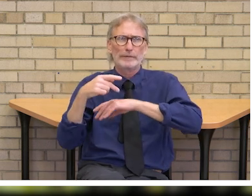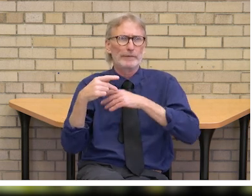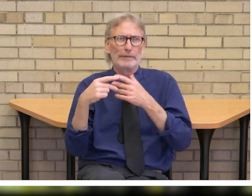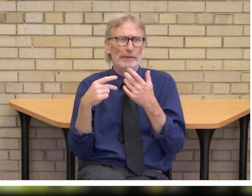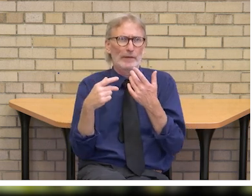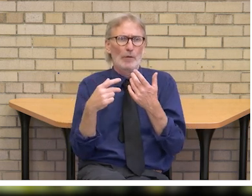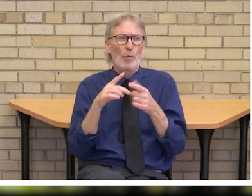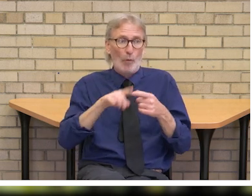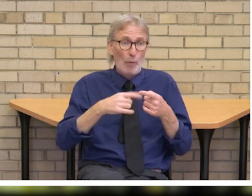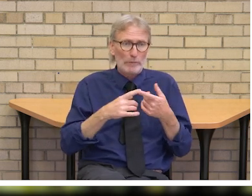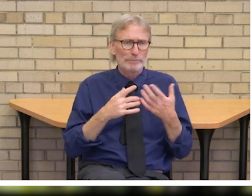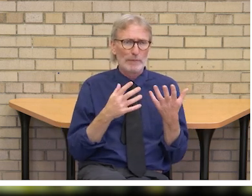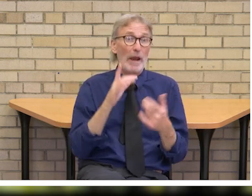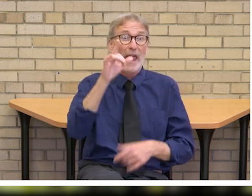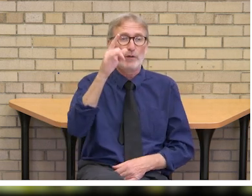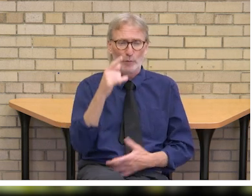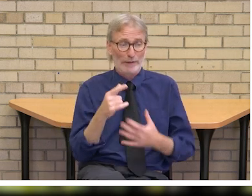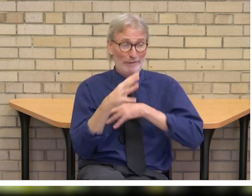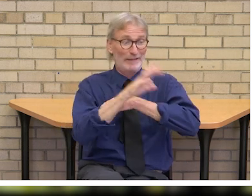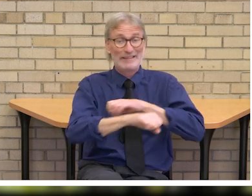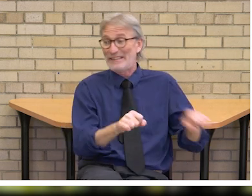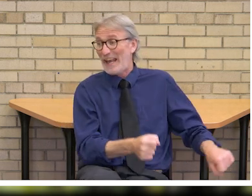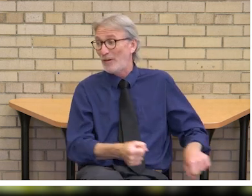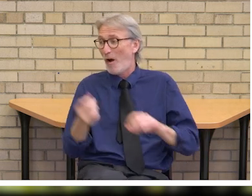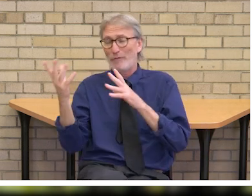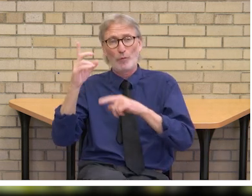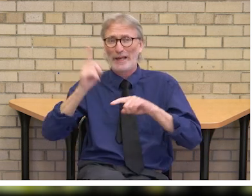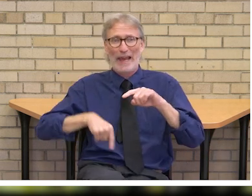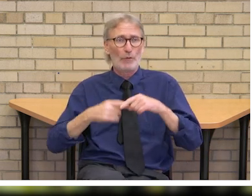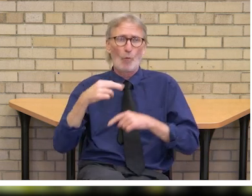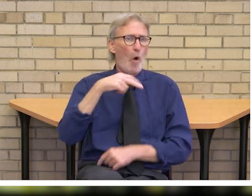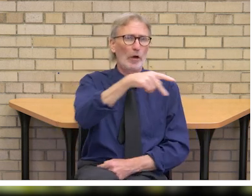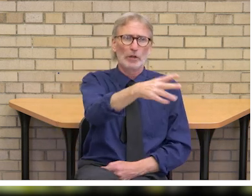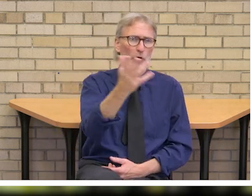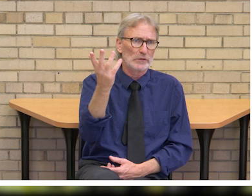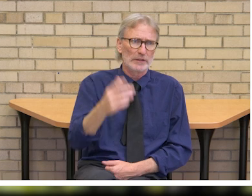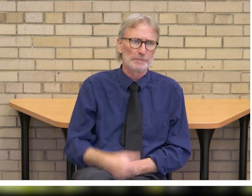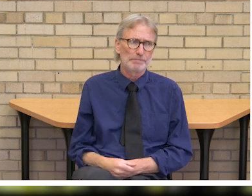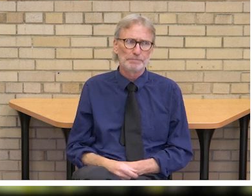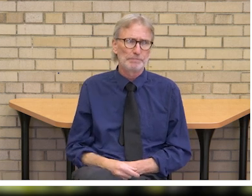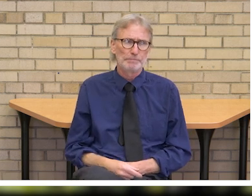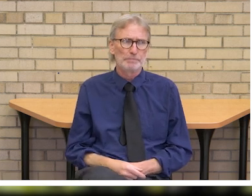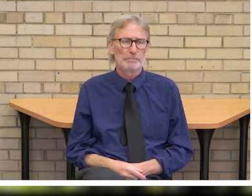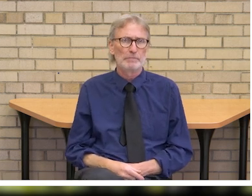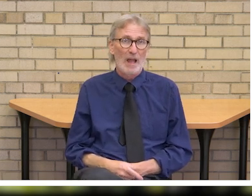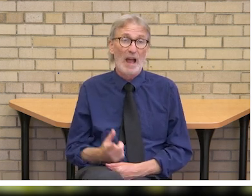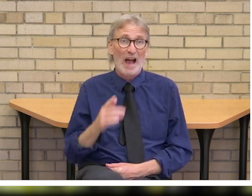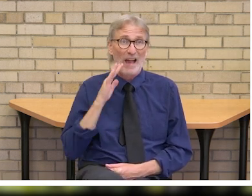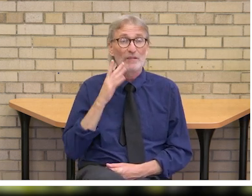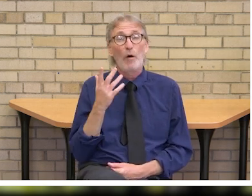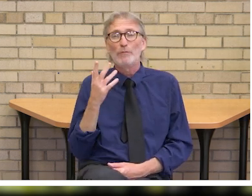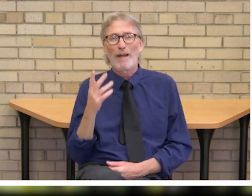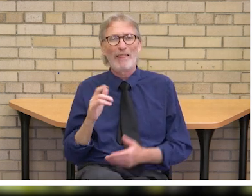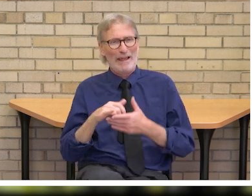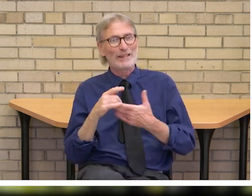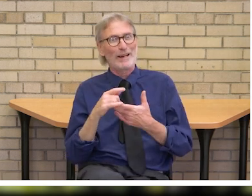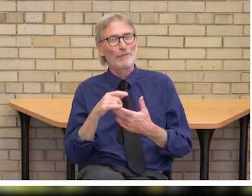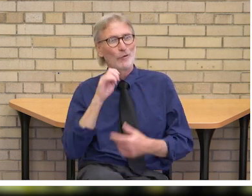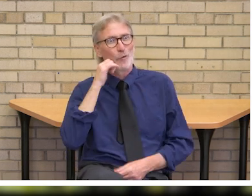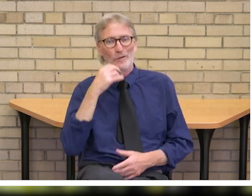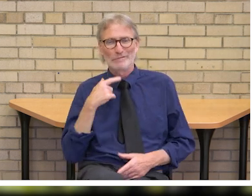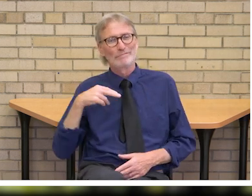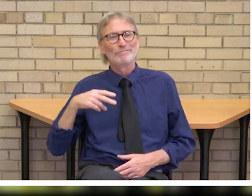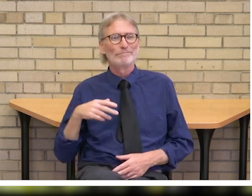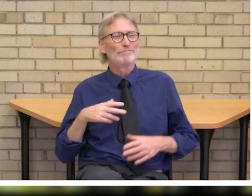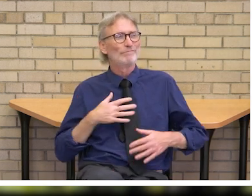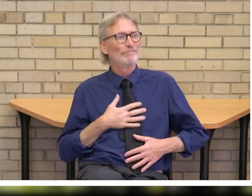the project gets moving in earnest. We know it's been a pretty relaxing entry